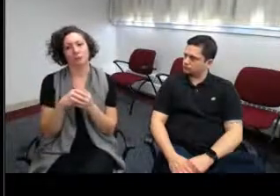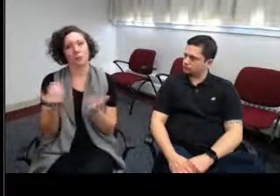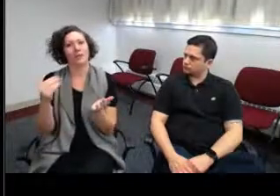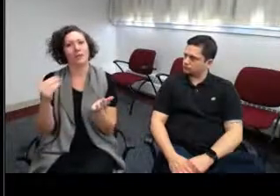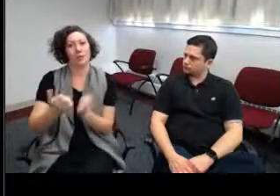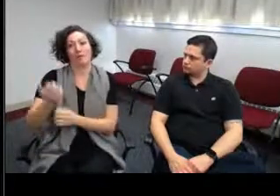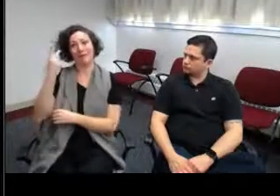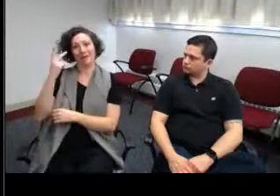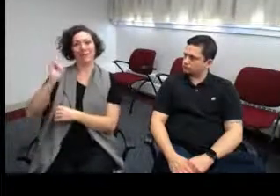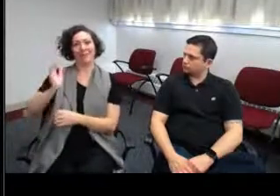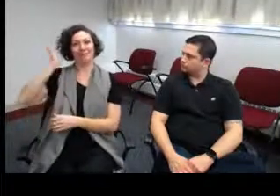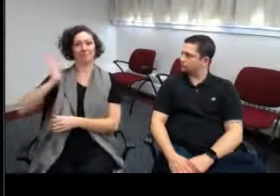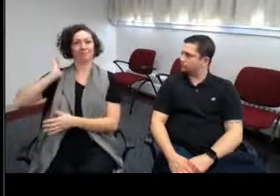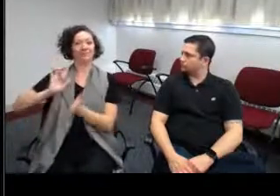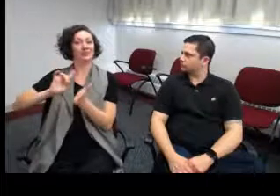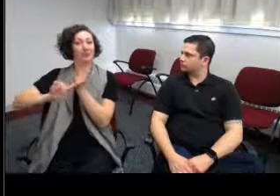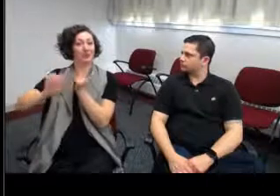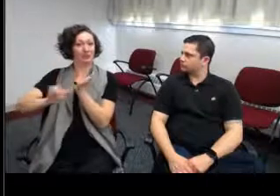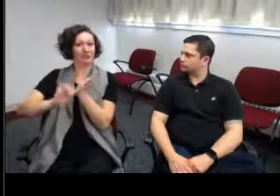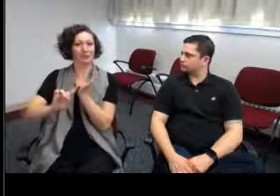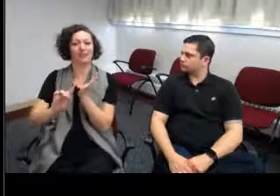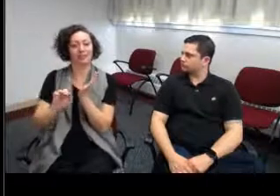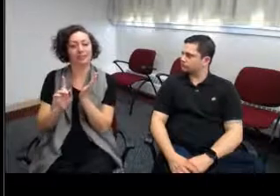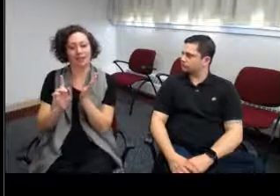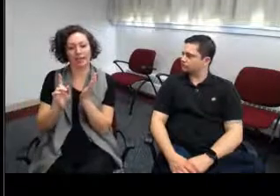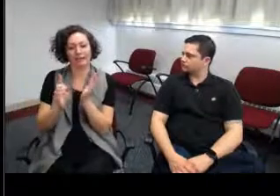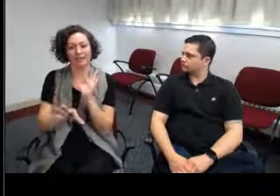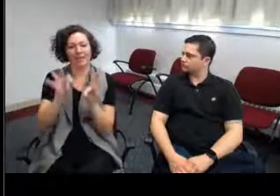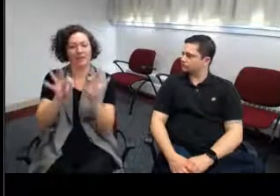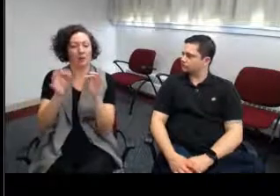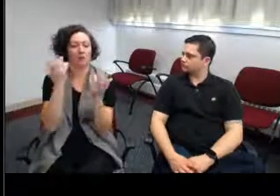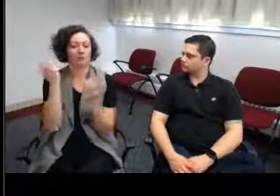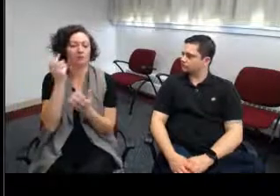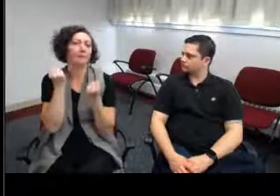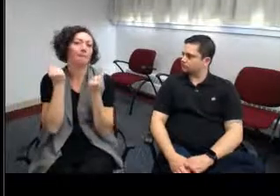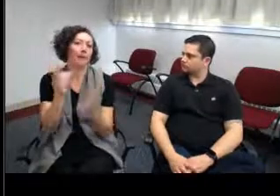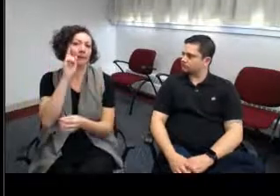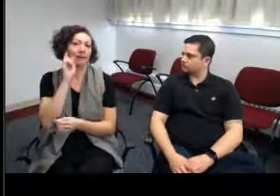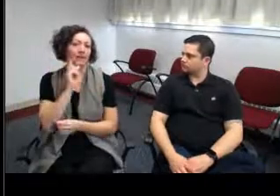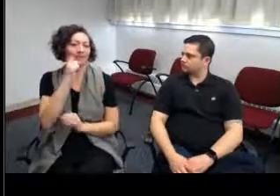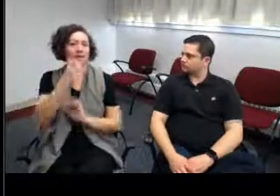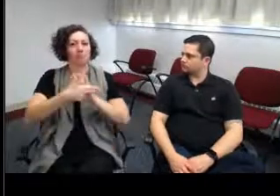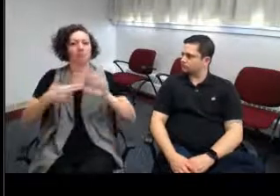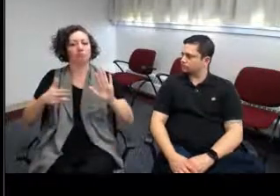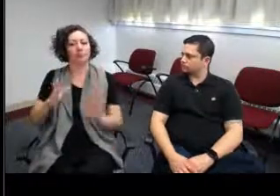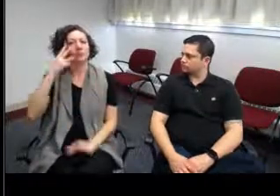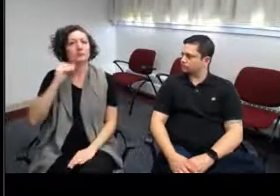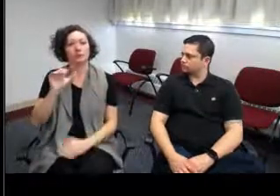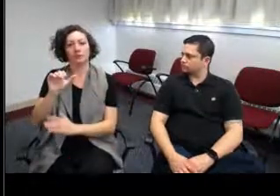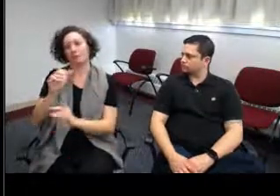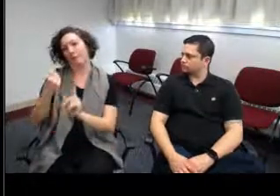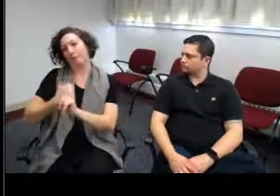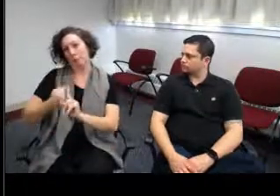unhealthy relationship? So again, going back to the research that I had done and finding